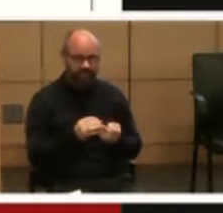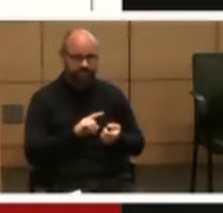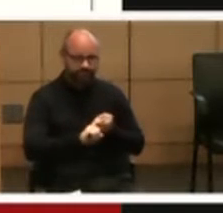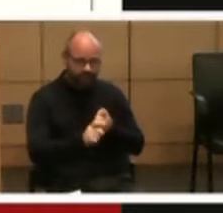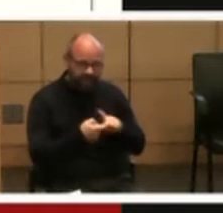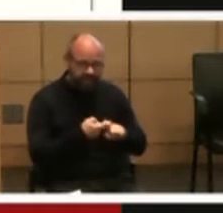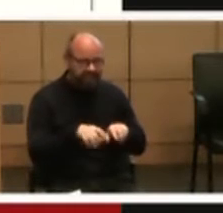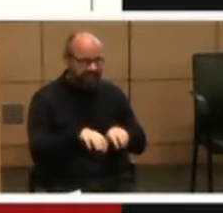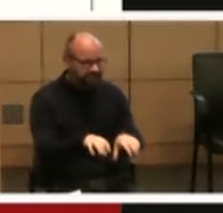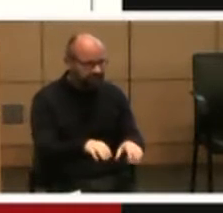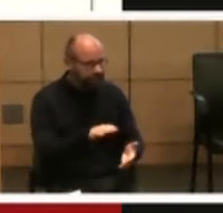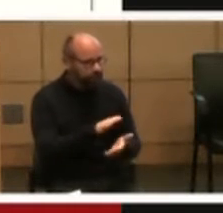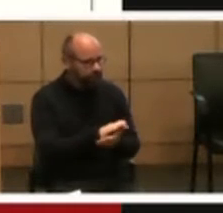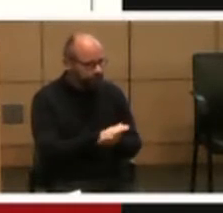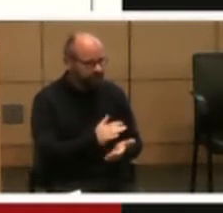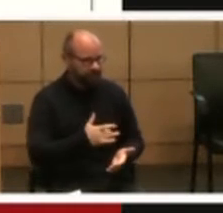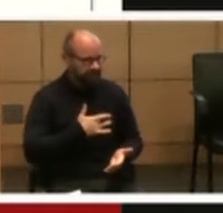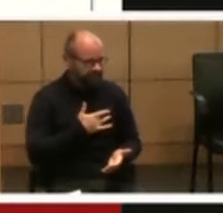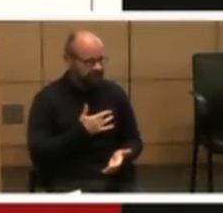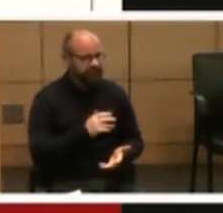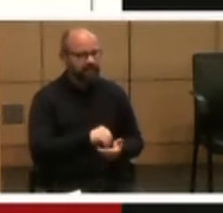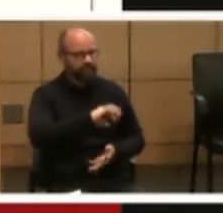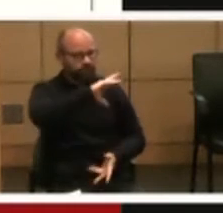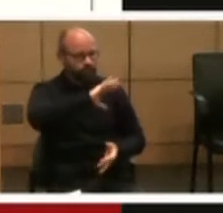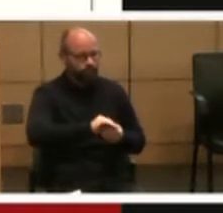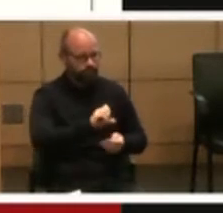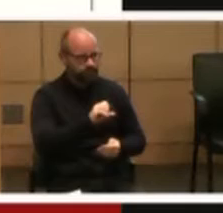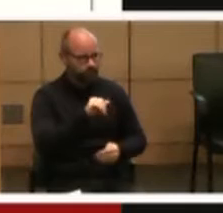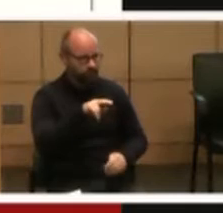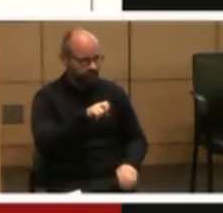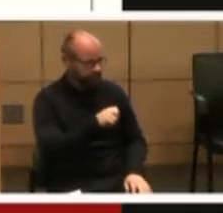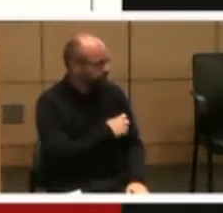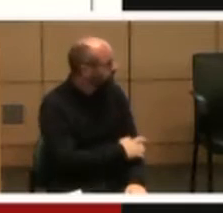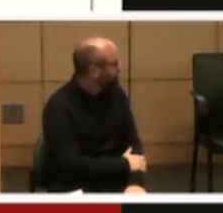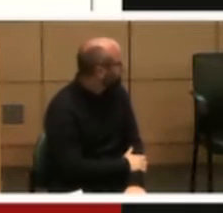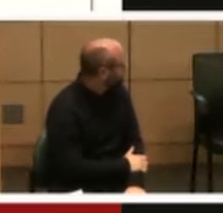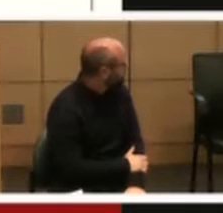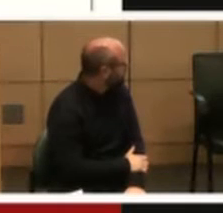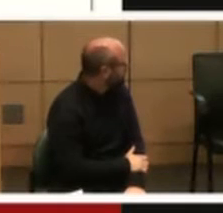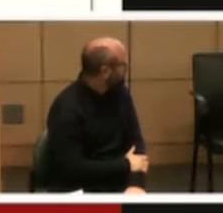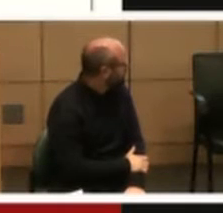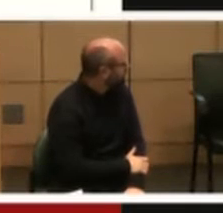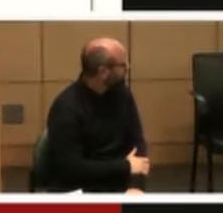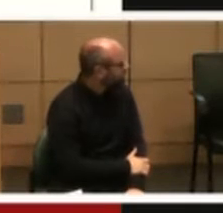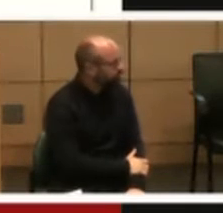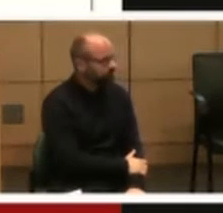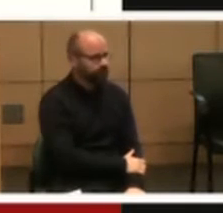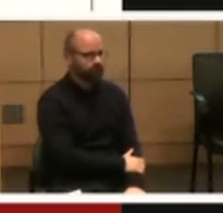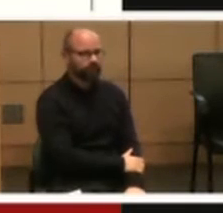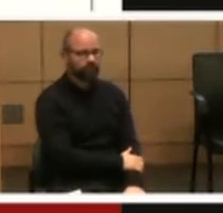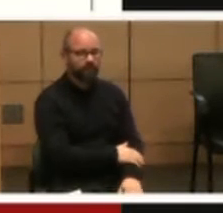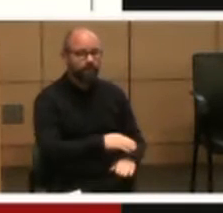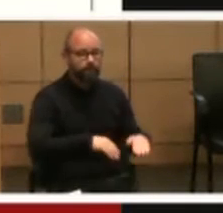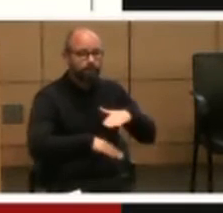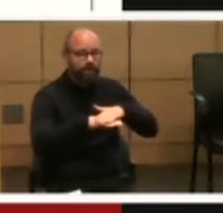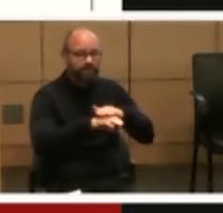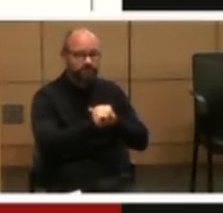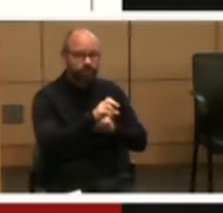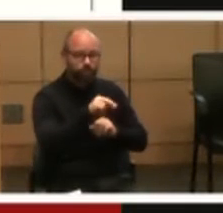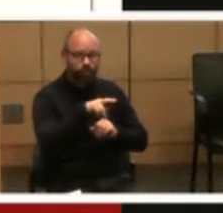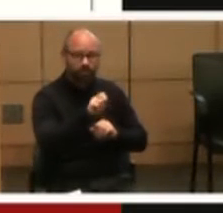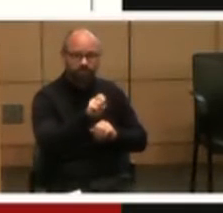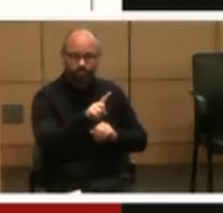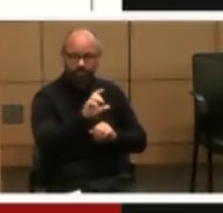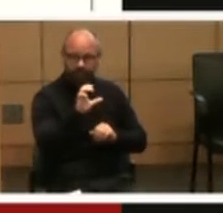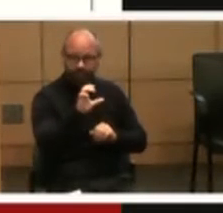activities, school, feelings, and the total score. And I think the scale is 100, maximum score is 100. And we